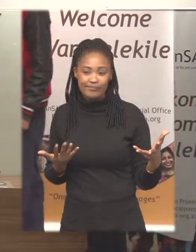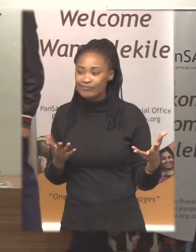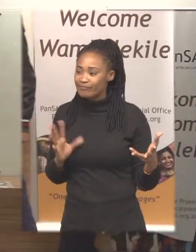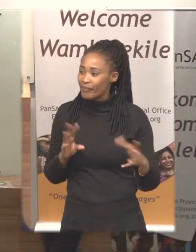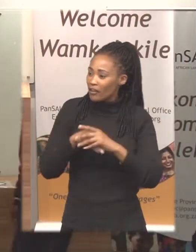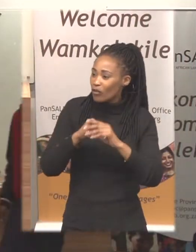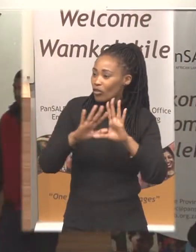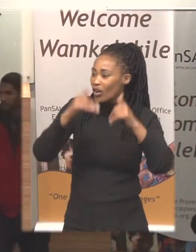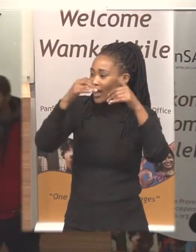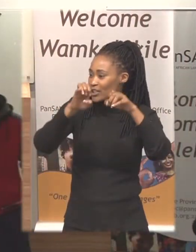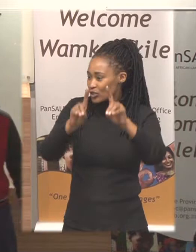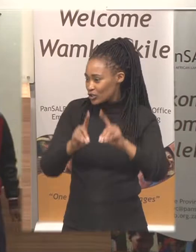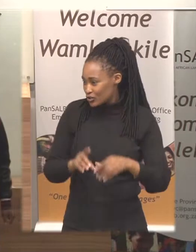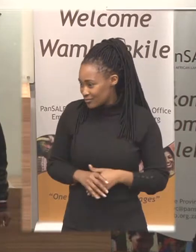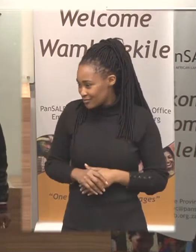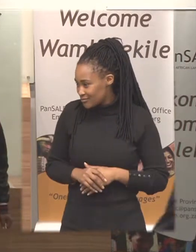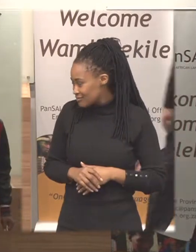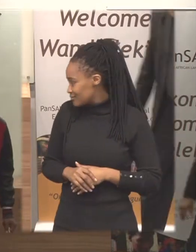education.